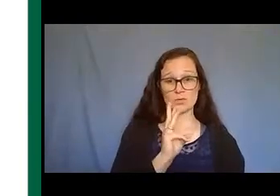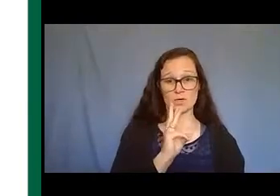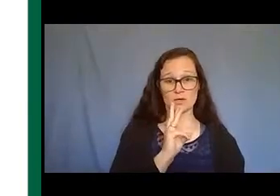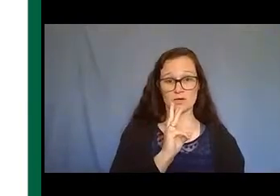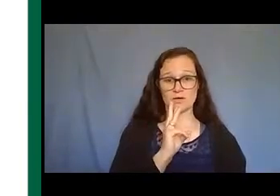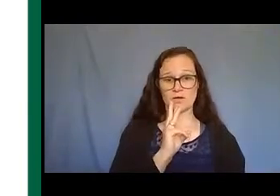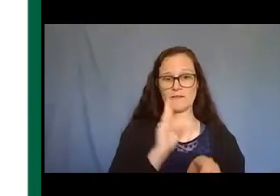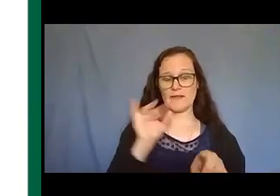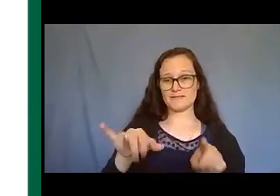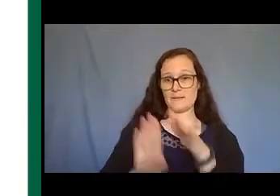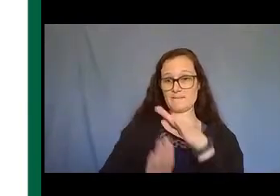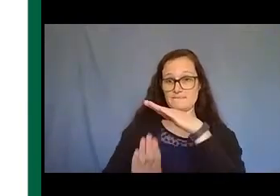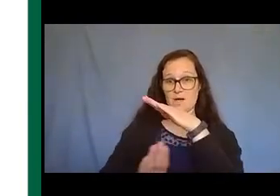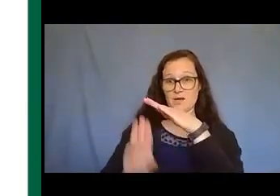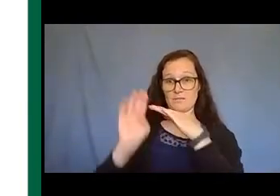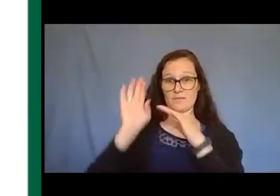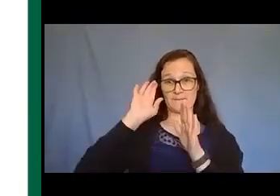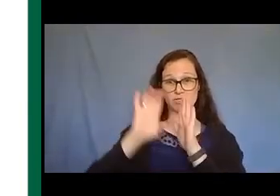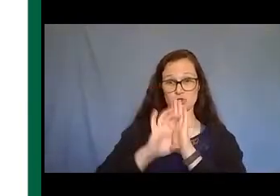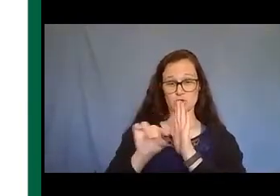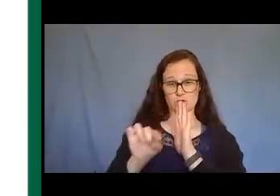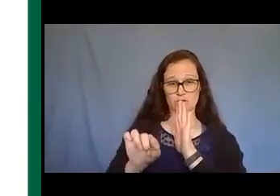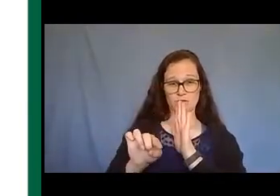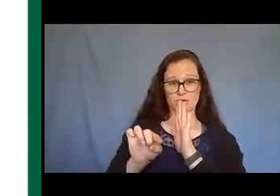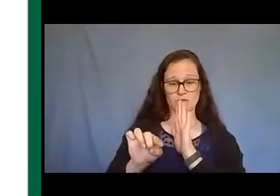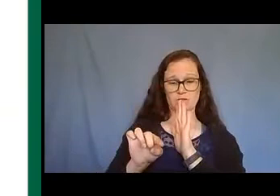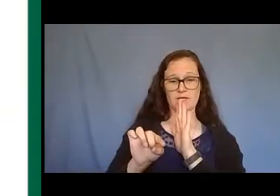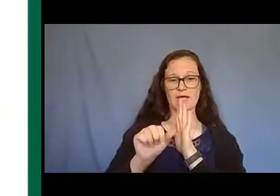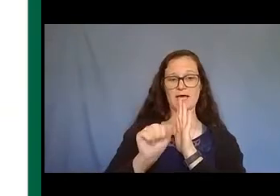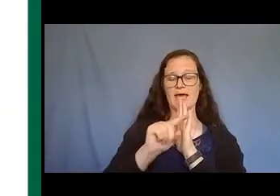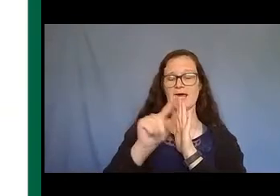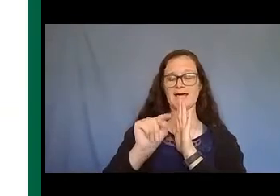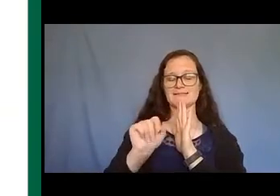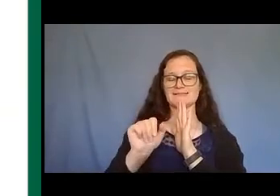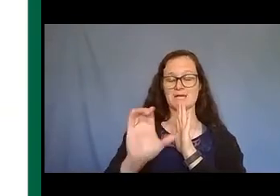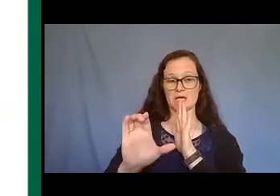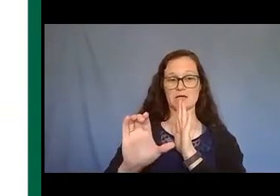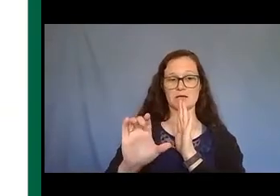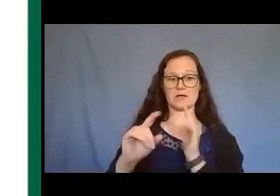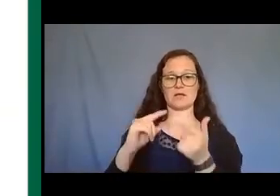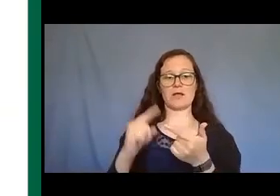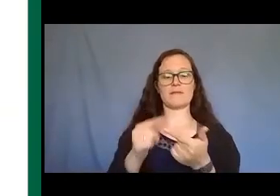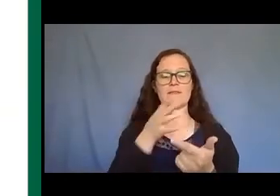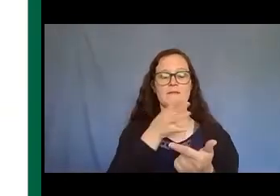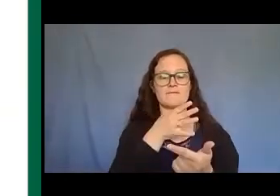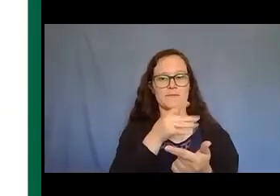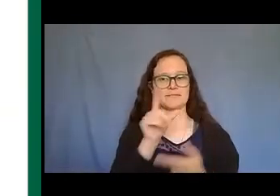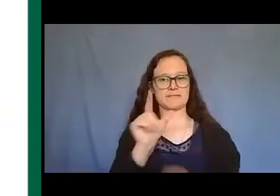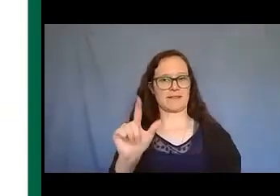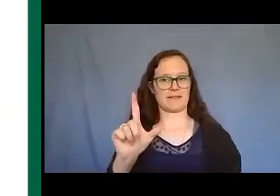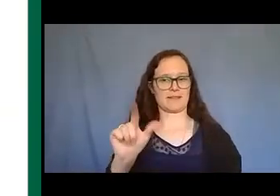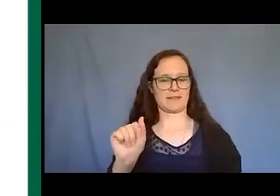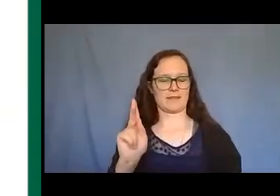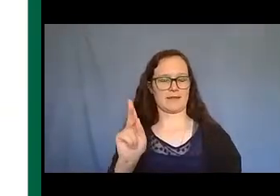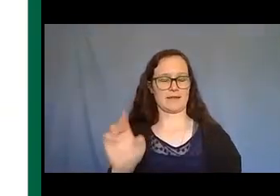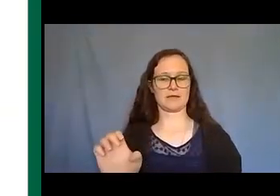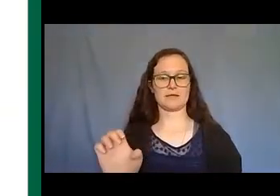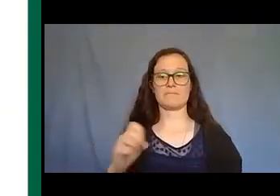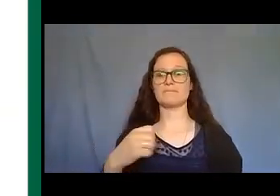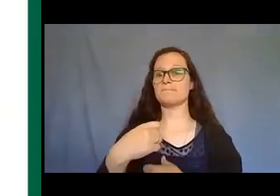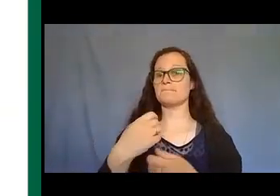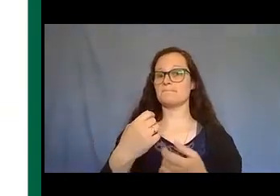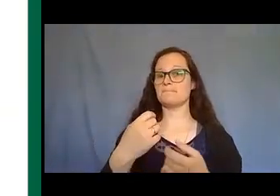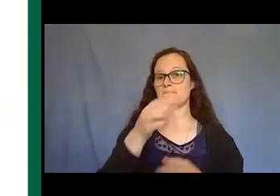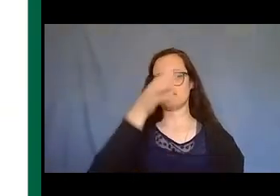of the figure. They're the Aztec Reservoir number 1 and the Farmington Lake. These are both man-made, and